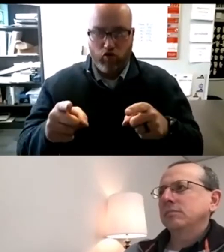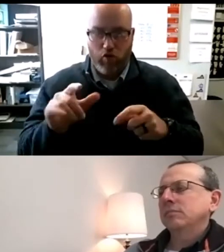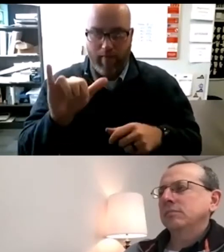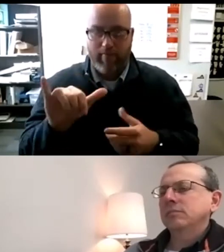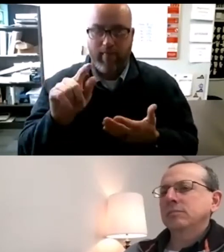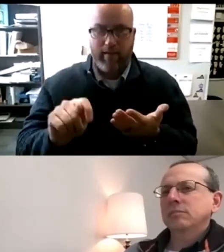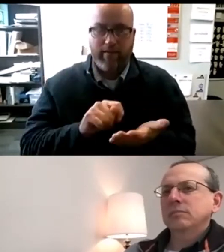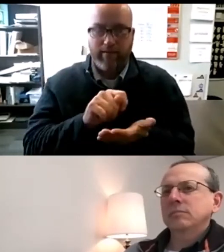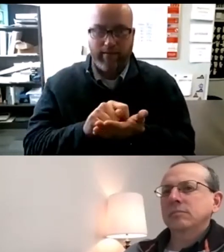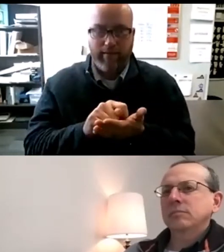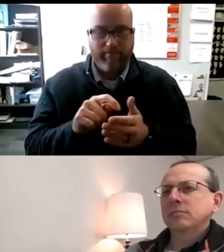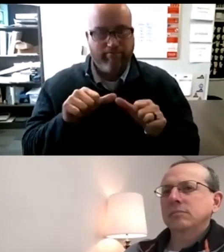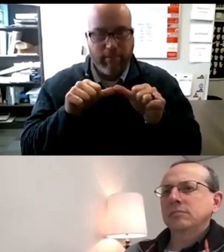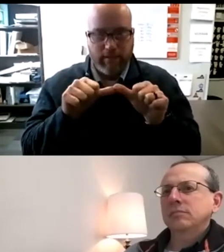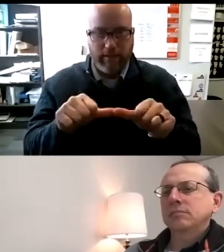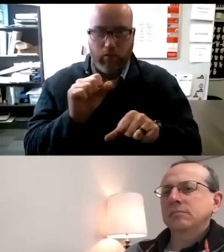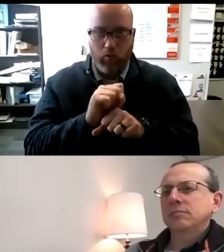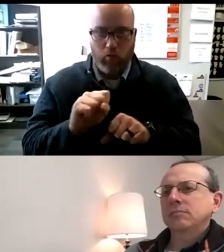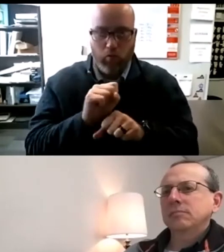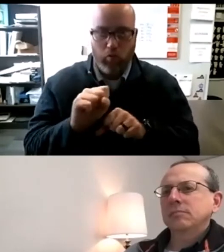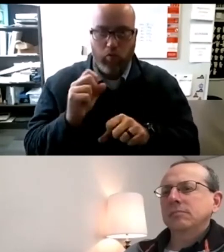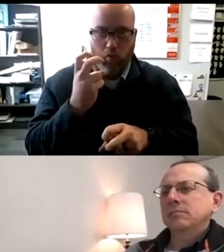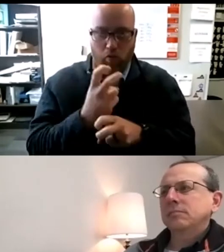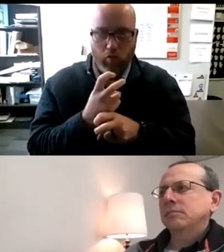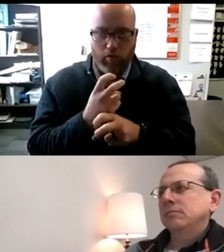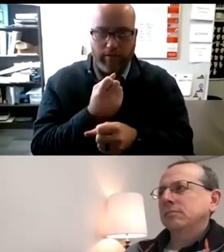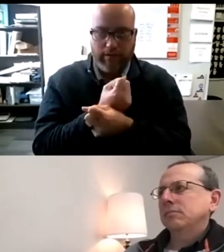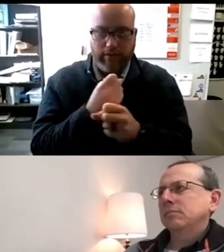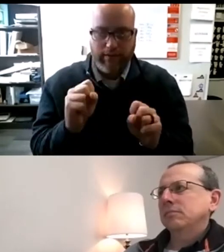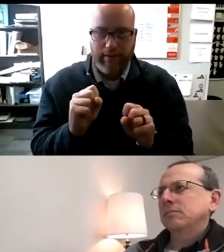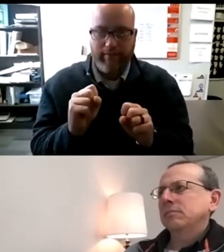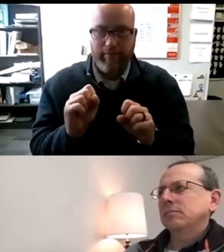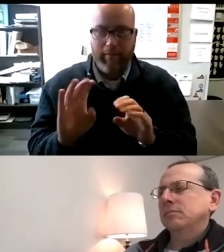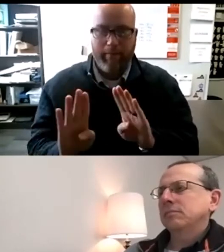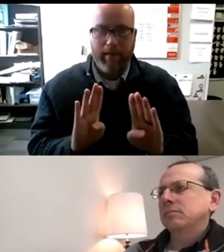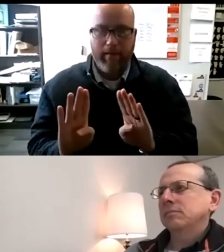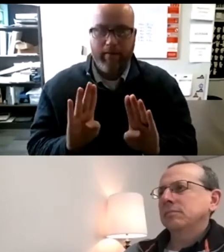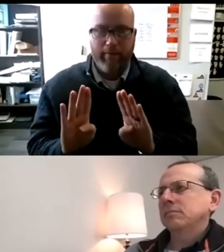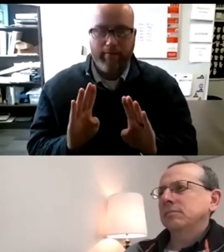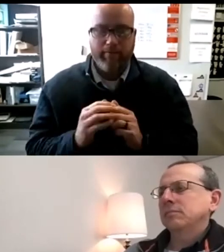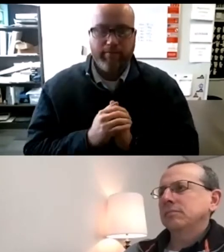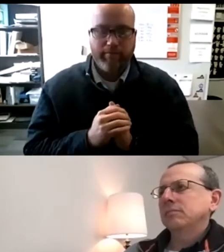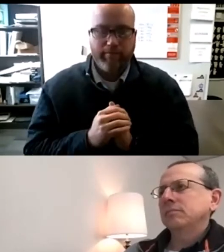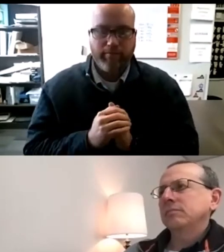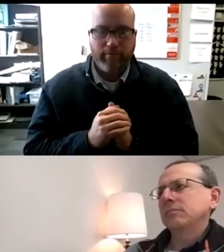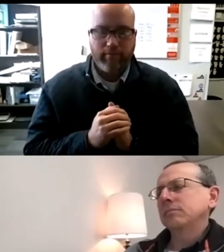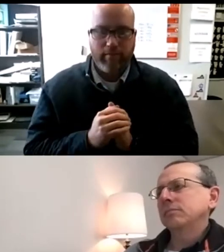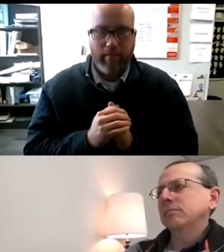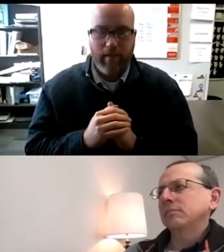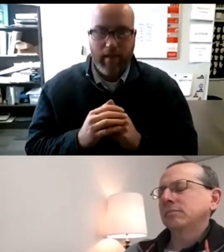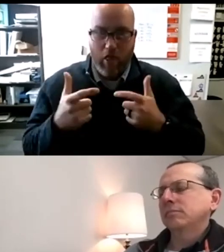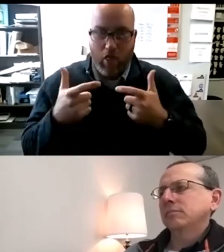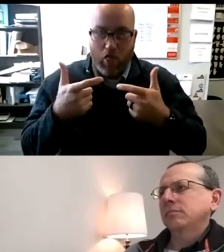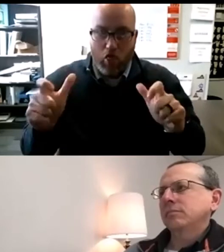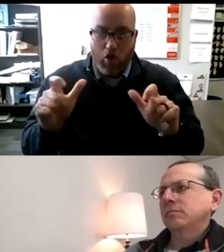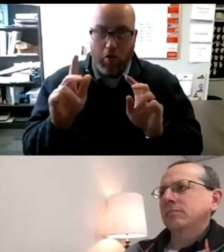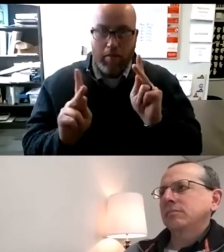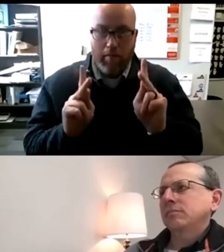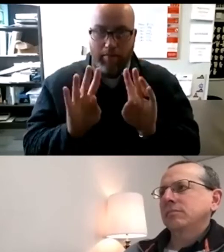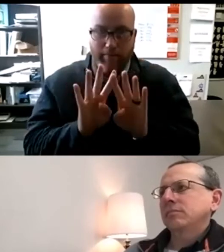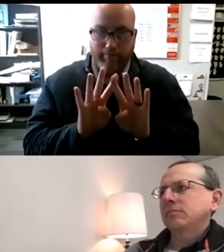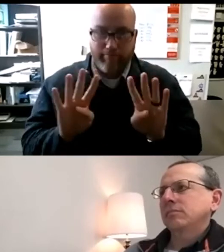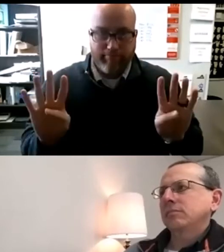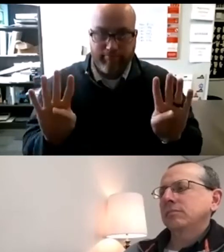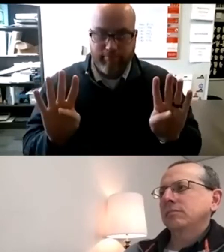we must remain vigilant. The basics remain the same. Avoid gatherings. Wash your hands